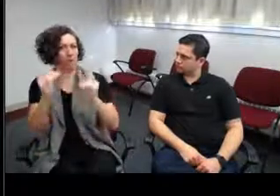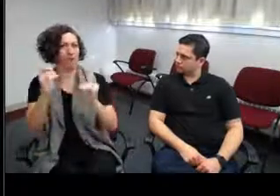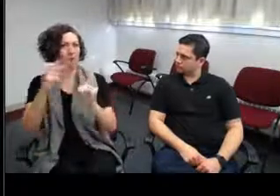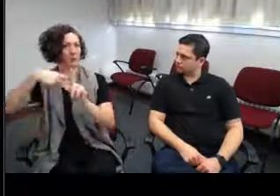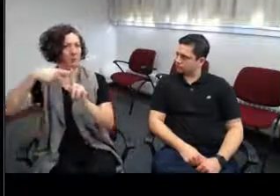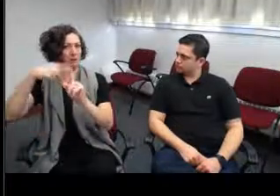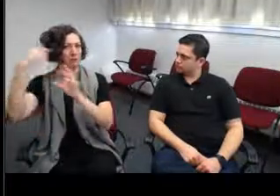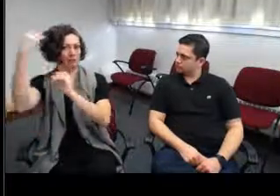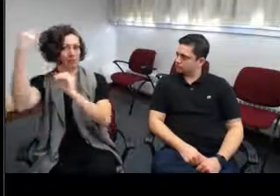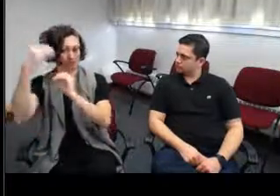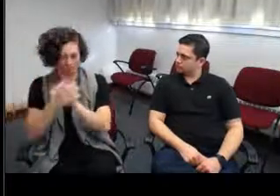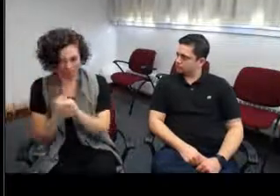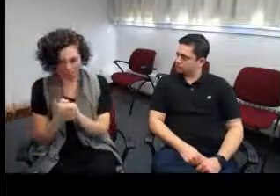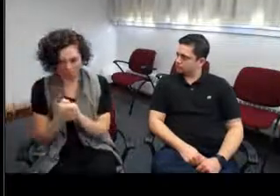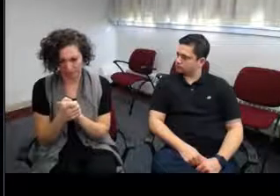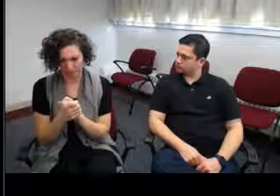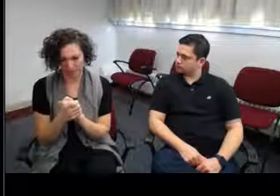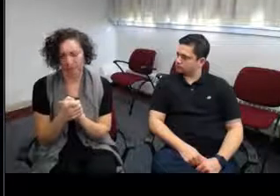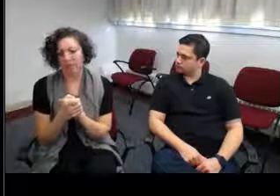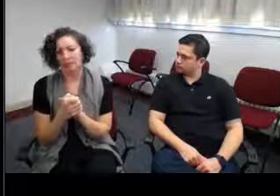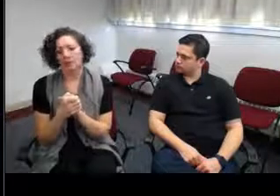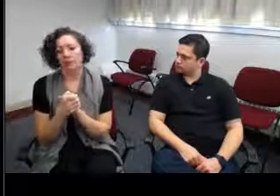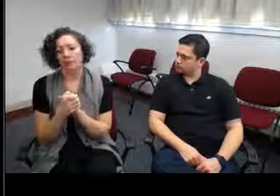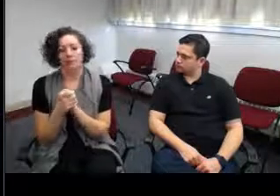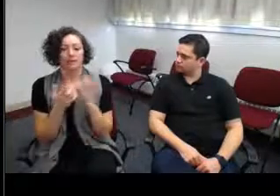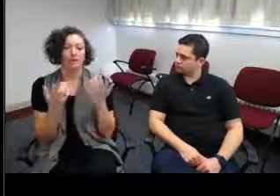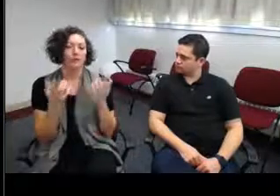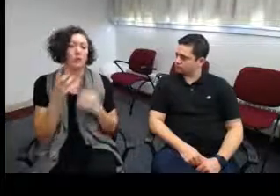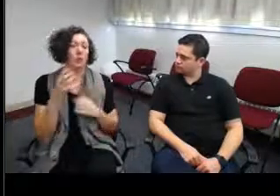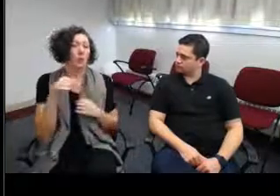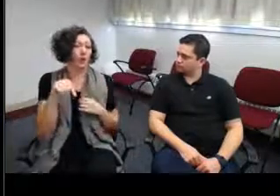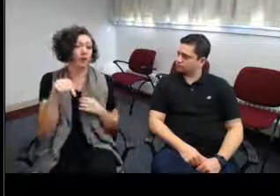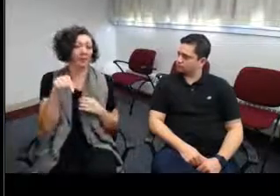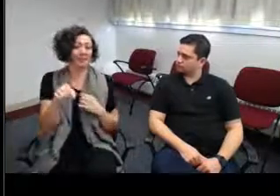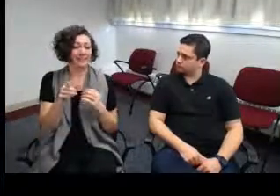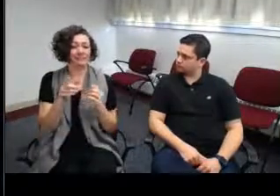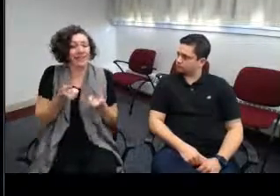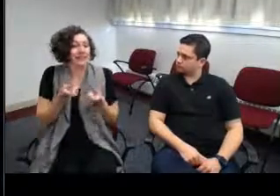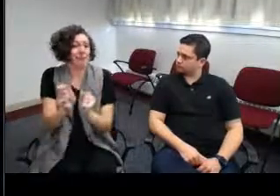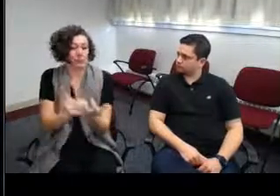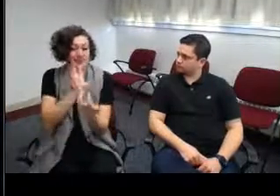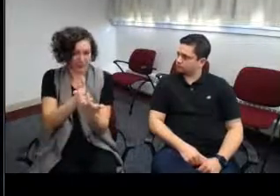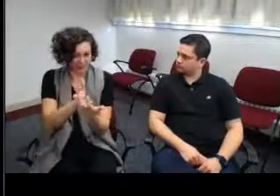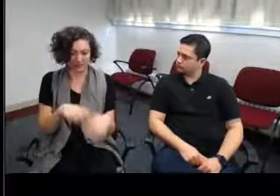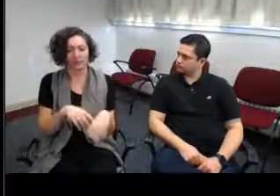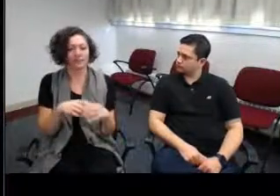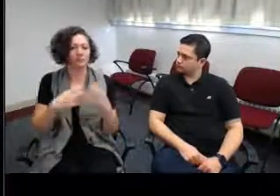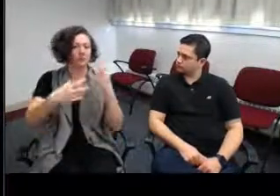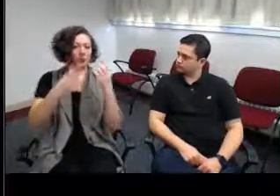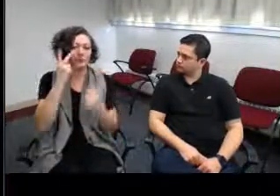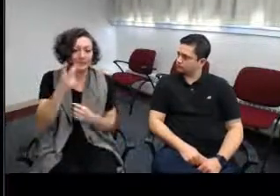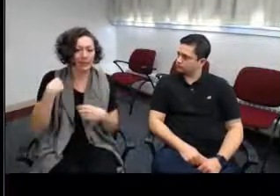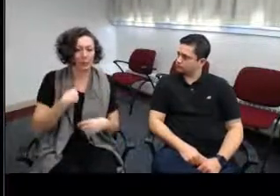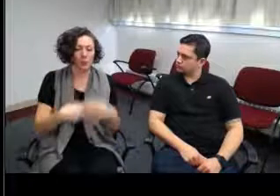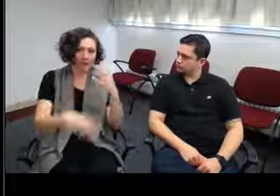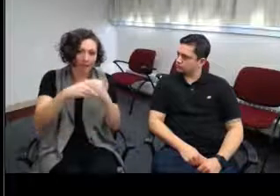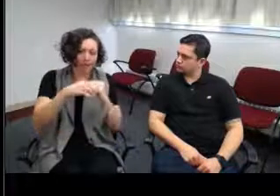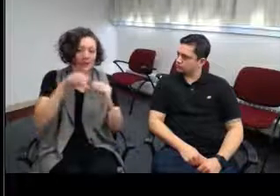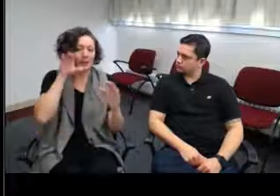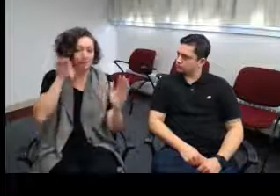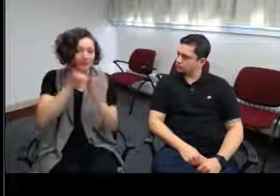and then to give them the ability to adjust and restructure those thoughts and become more positive thinking.